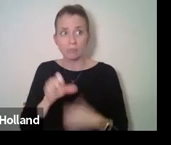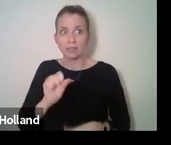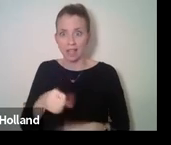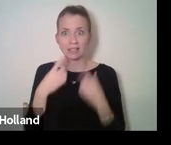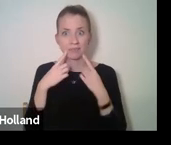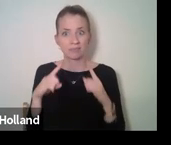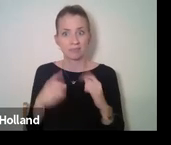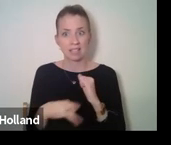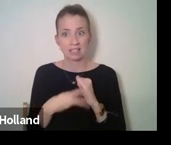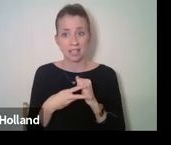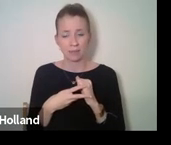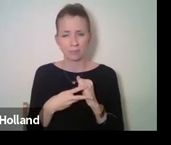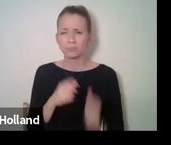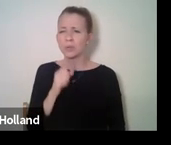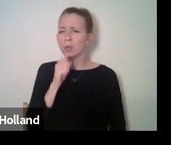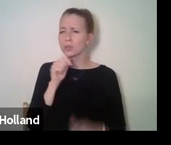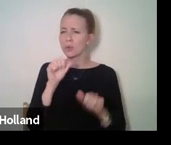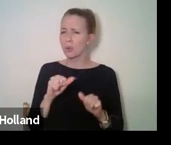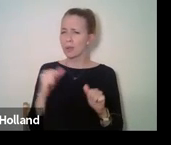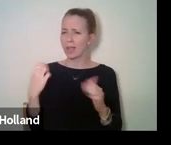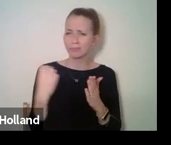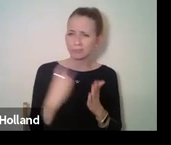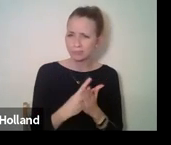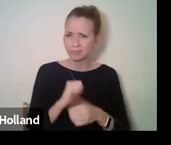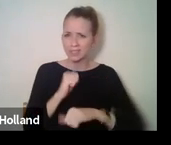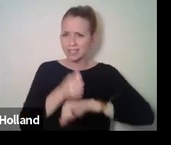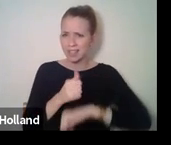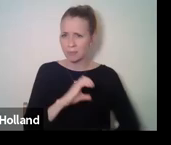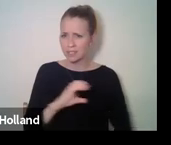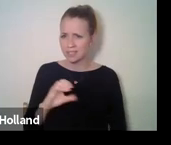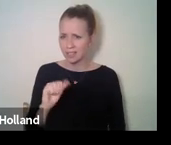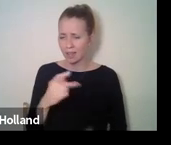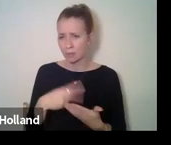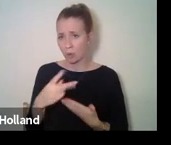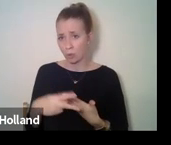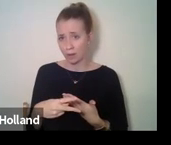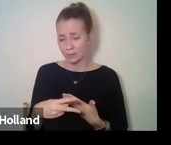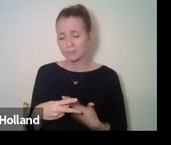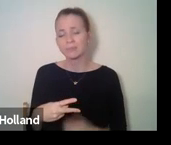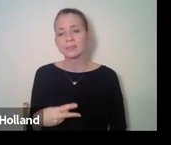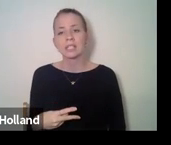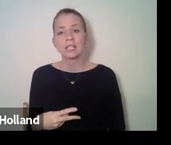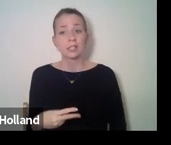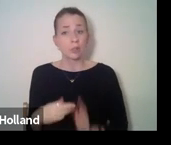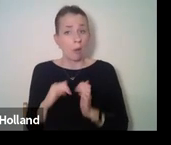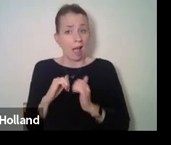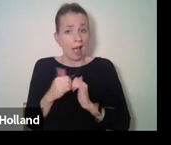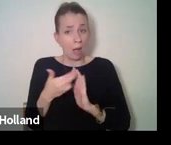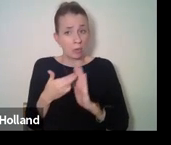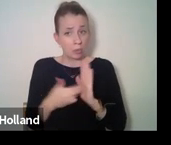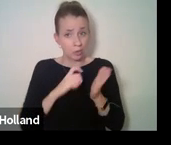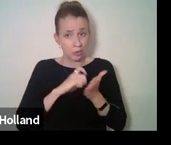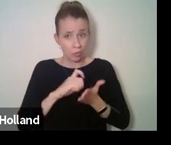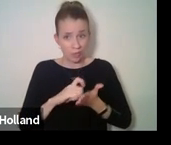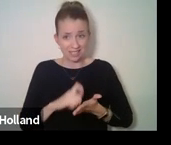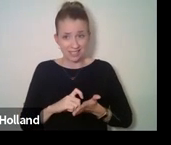authorize CCA programs? Well, the way the rules are written, the smallest level of government, wherever you are living,